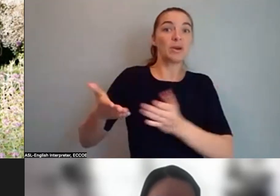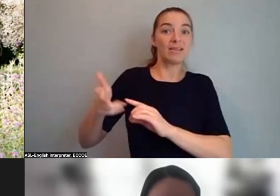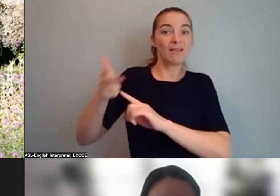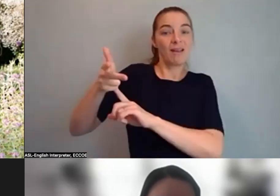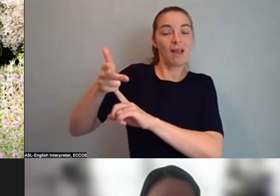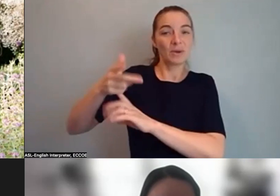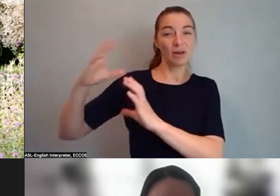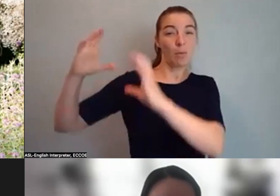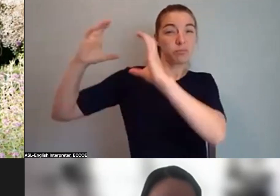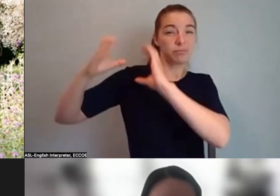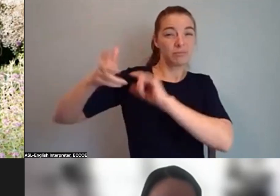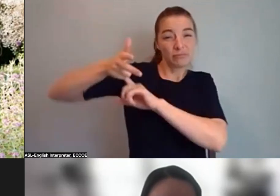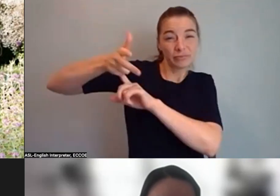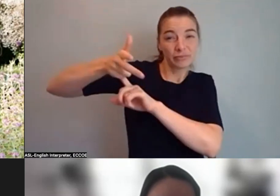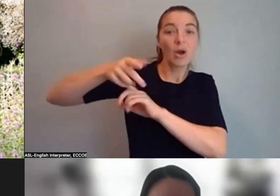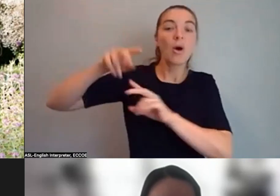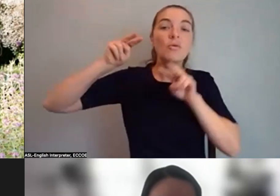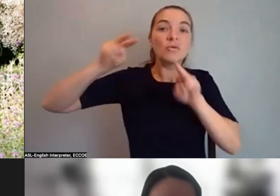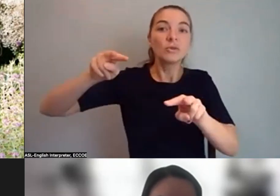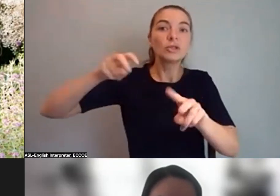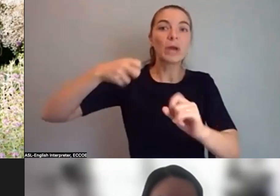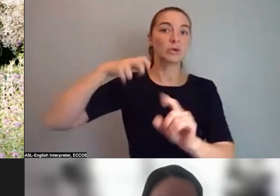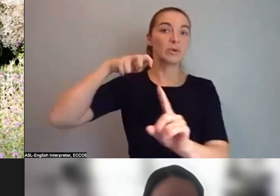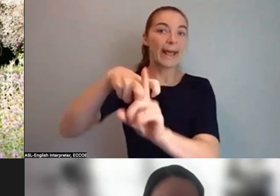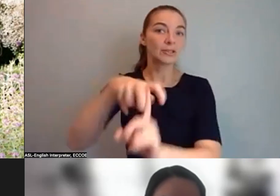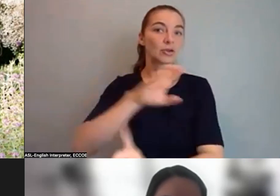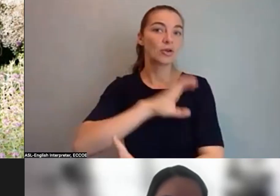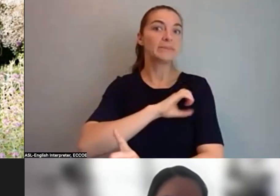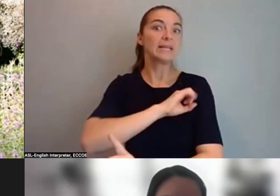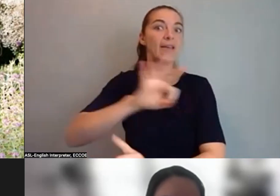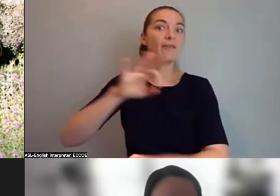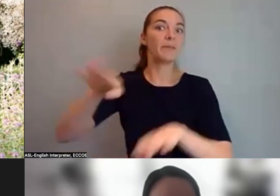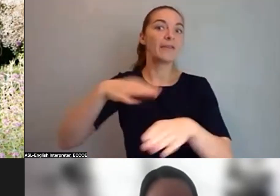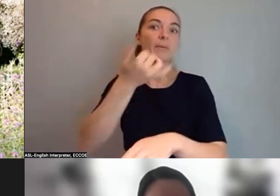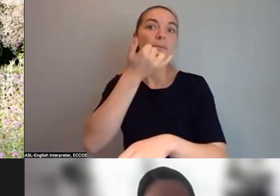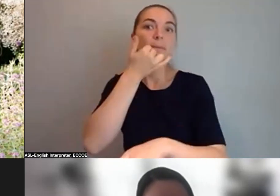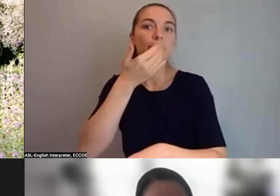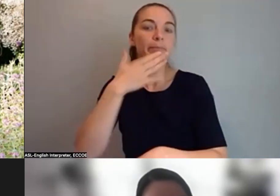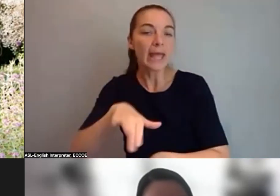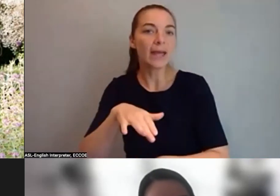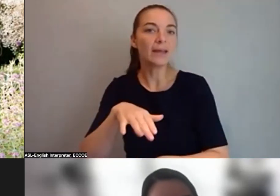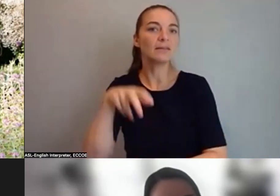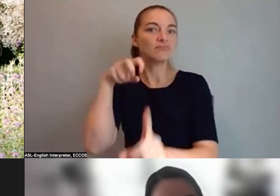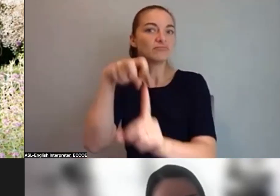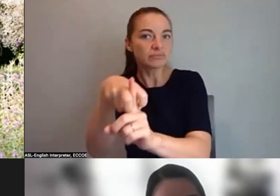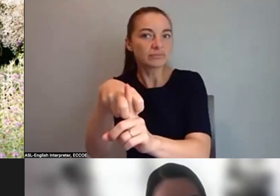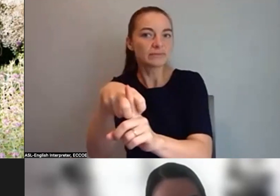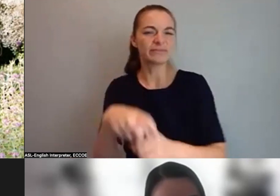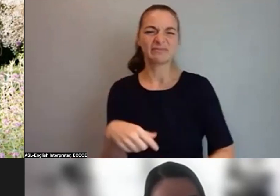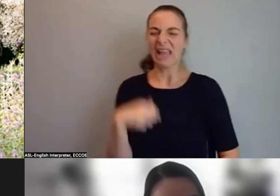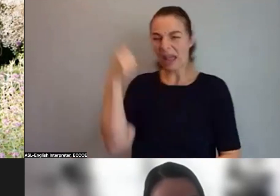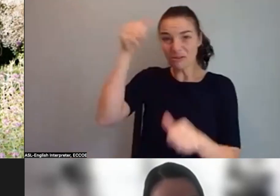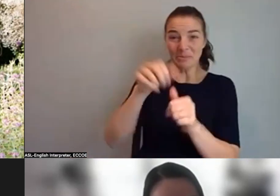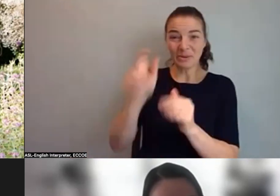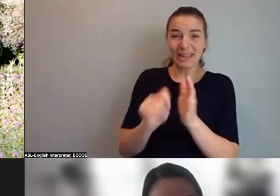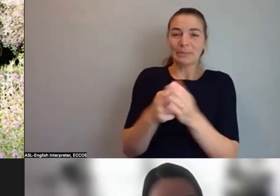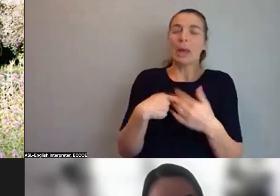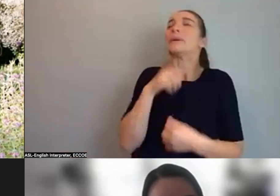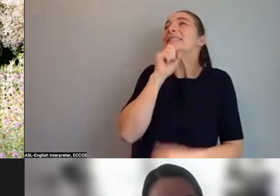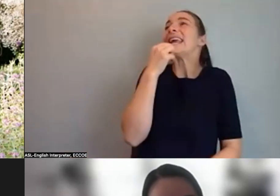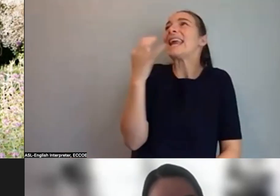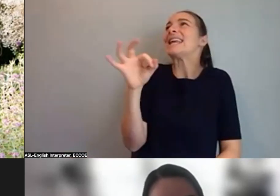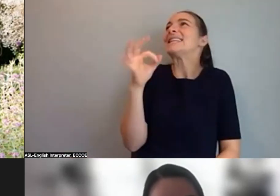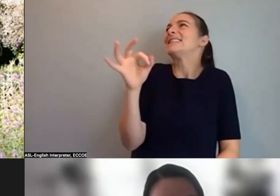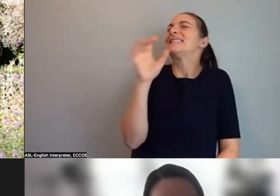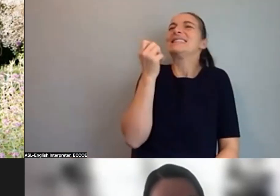You know, I was like, why? Why would you need to watch the cops? Do you know what mean? Now, right? Like, of course,